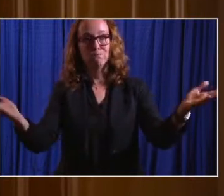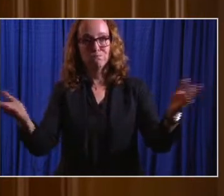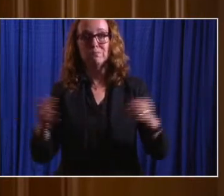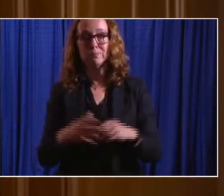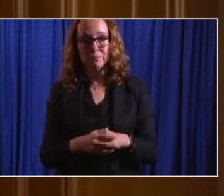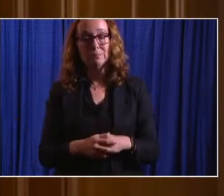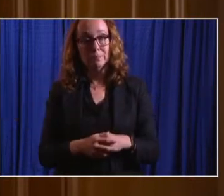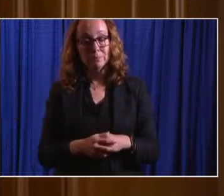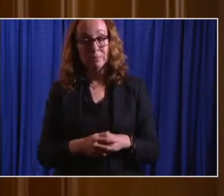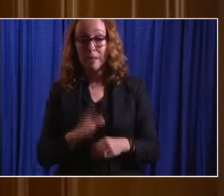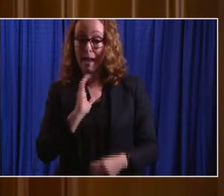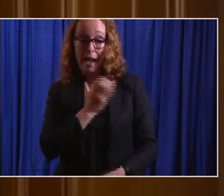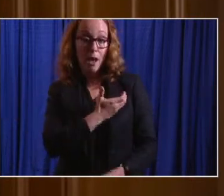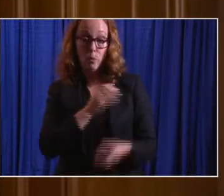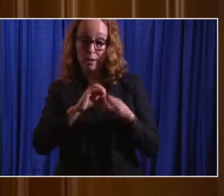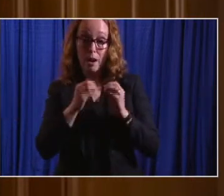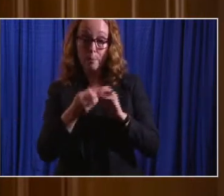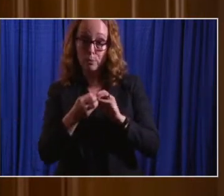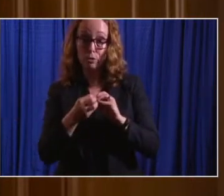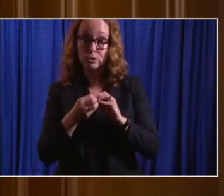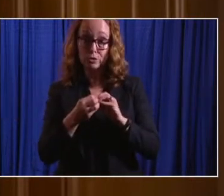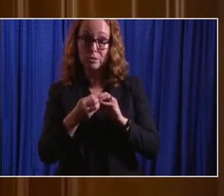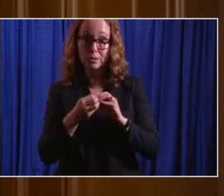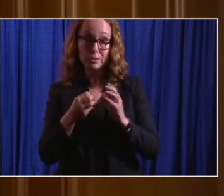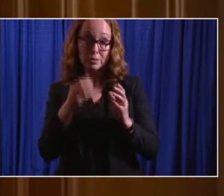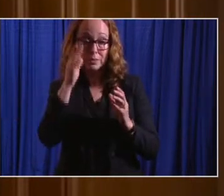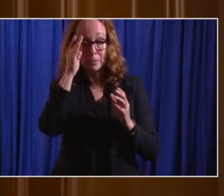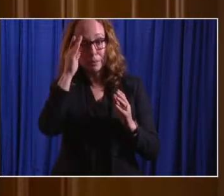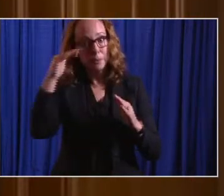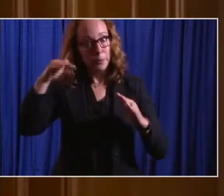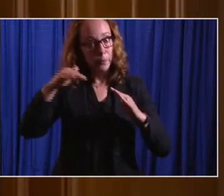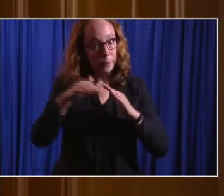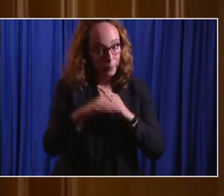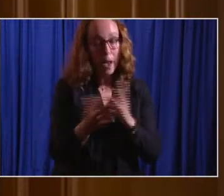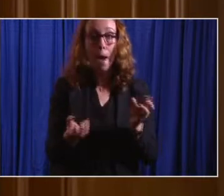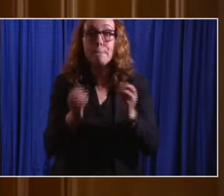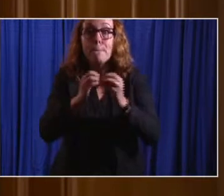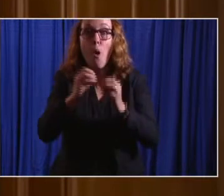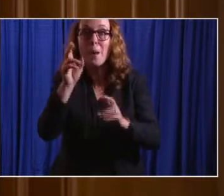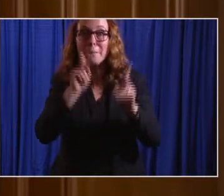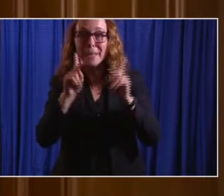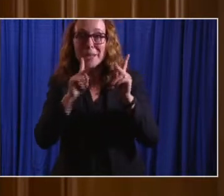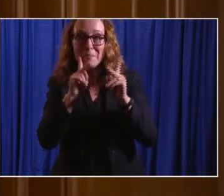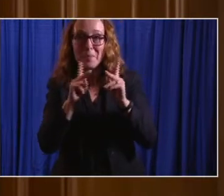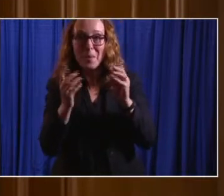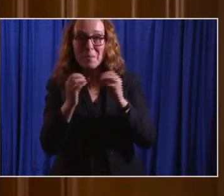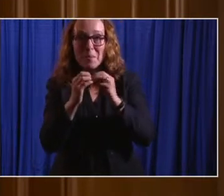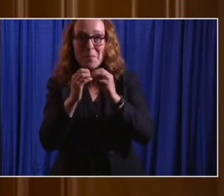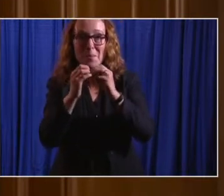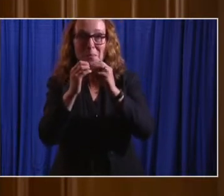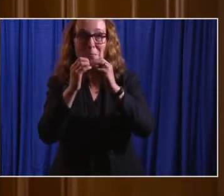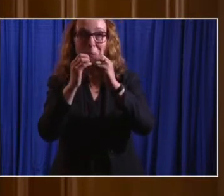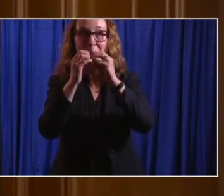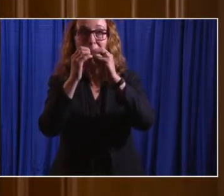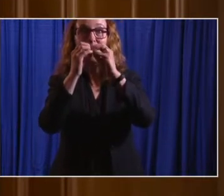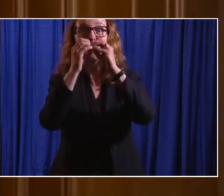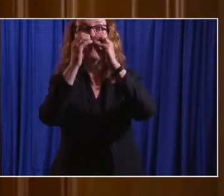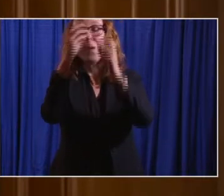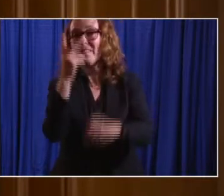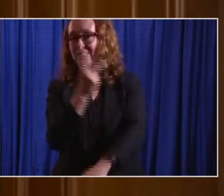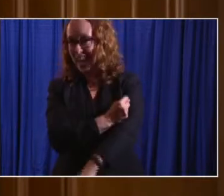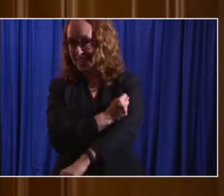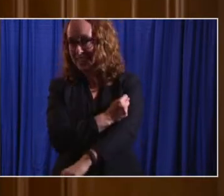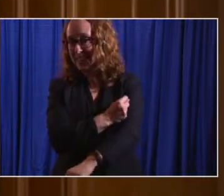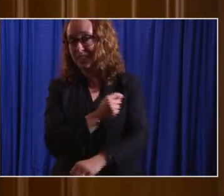we look at the numbers, even if they're low numbers, we're still getting more people vaccinated. So that's really what I think our goal has to be every